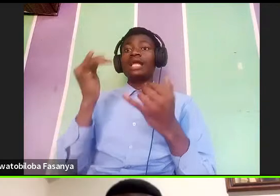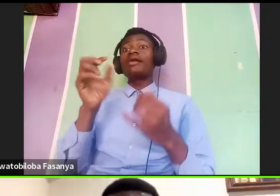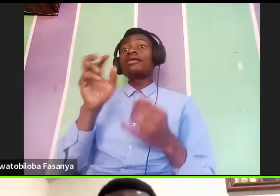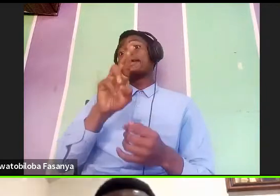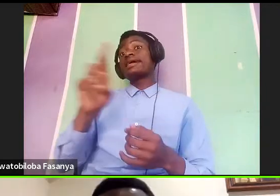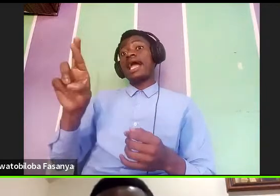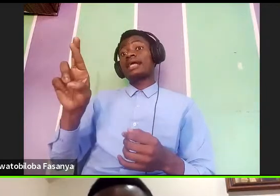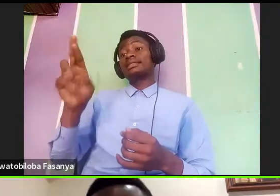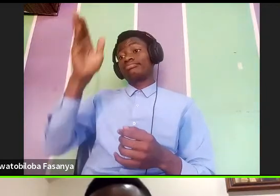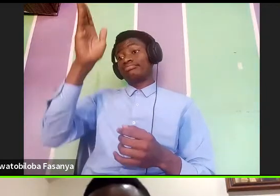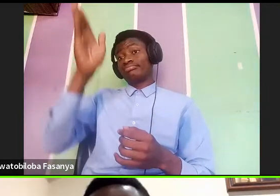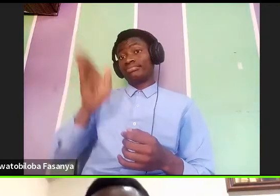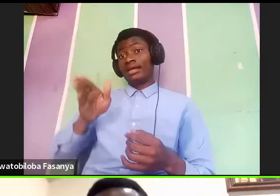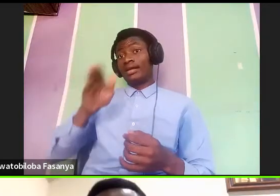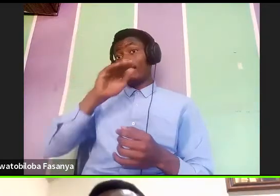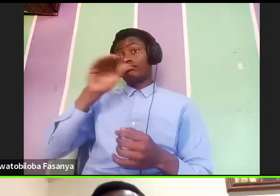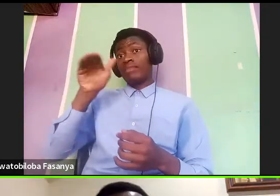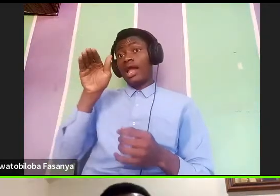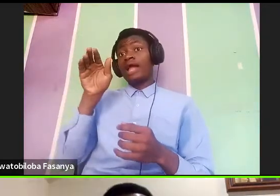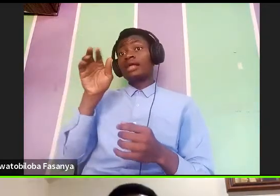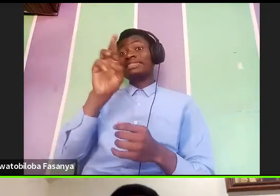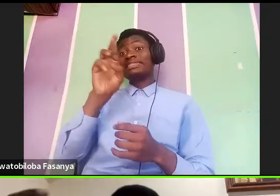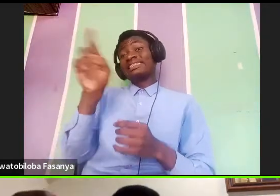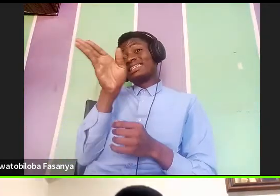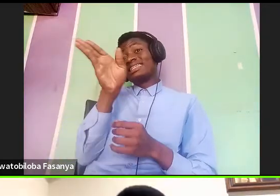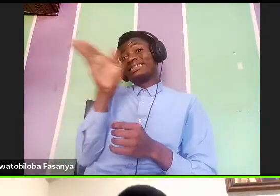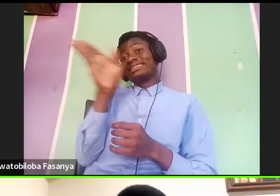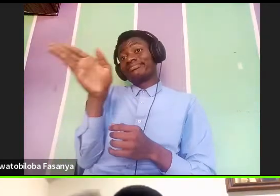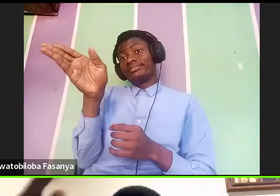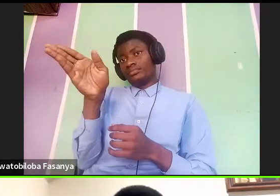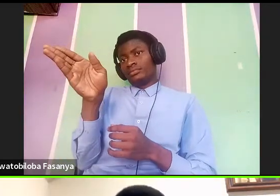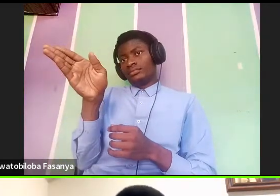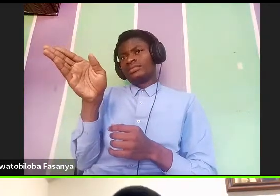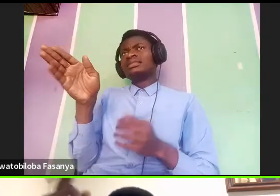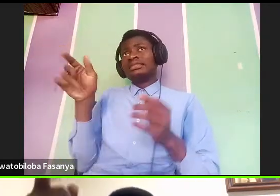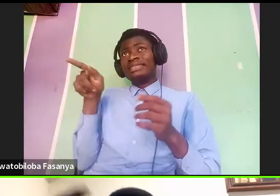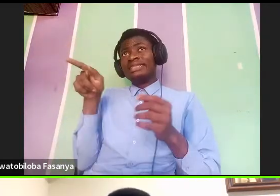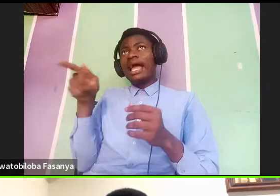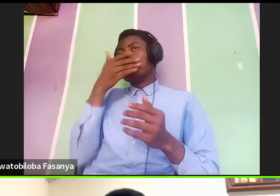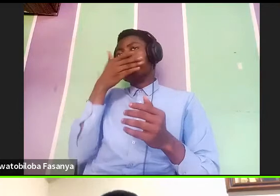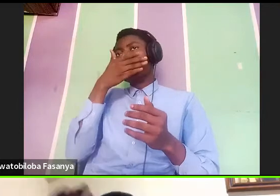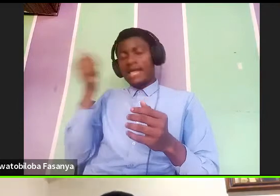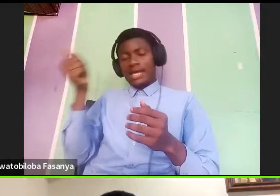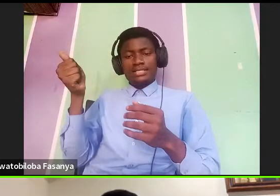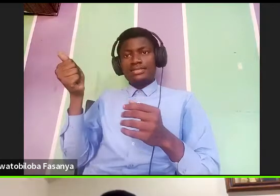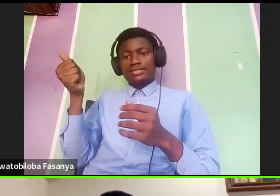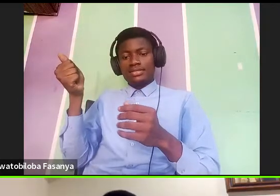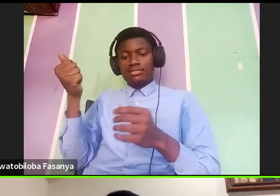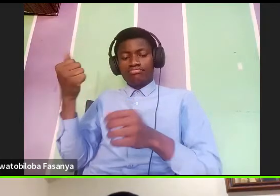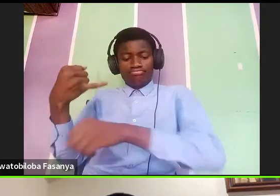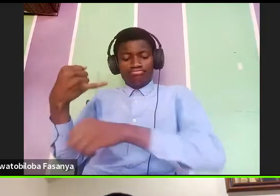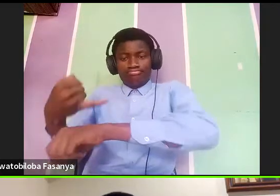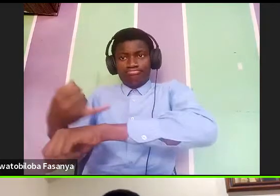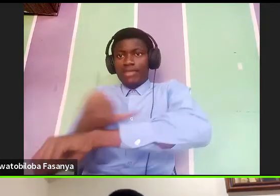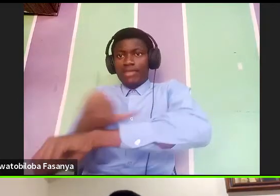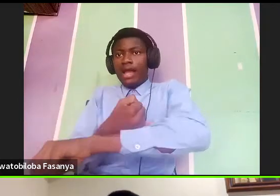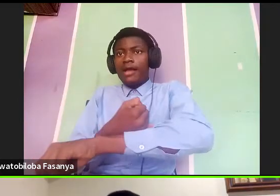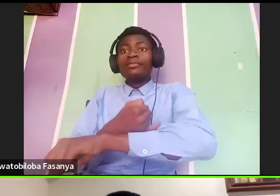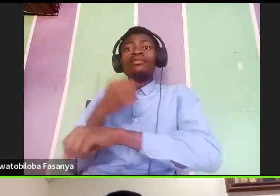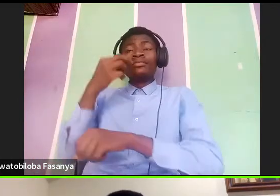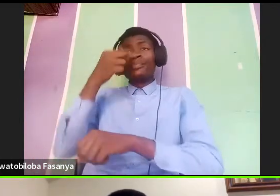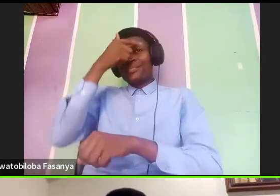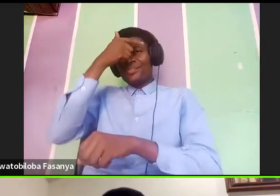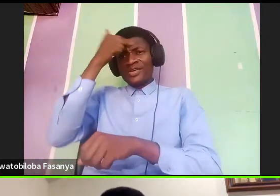buttock. And that's because we've got some nerves that run through almost around the middle part or some